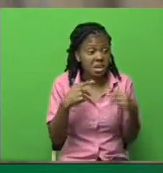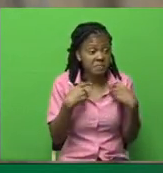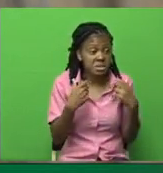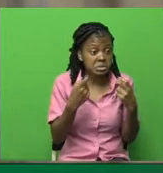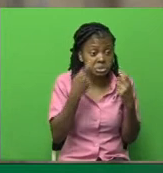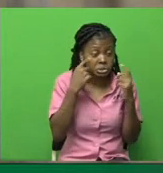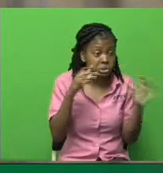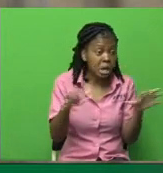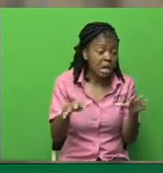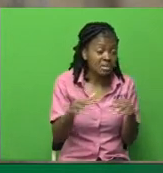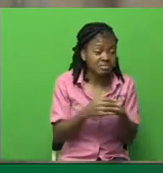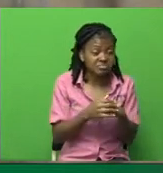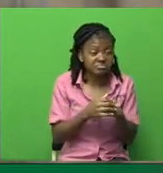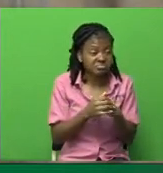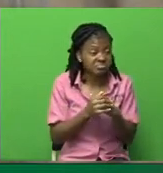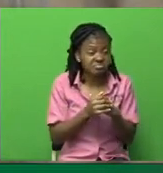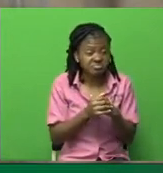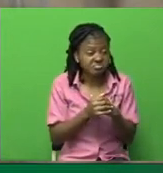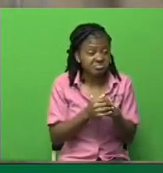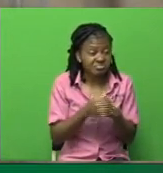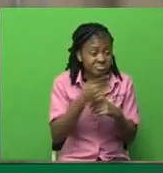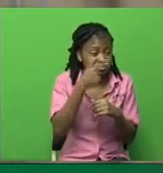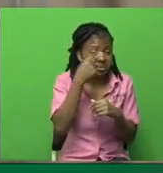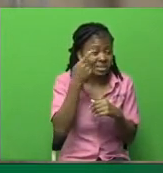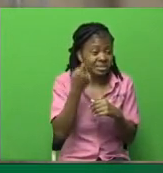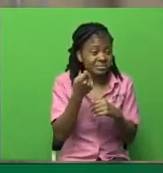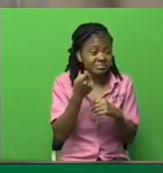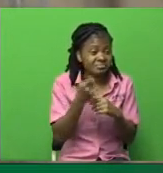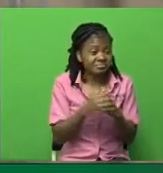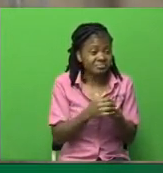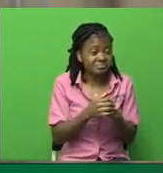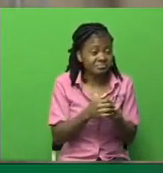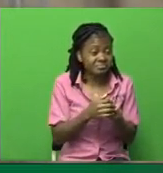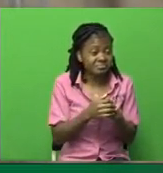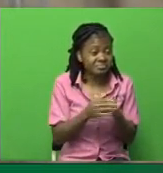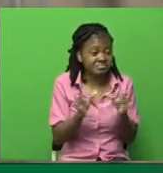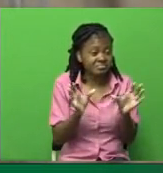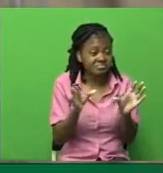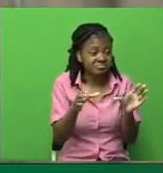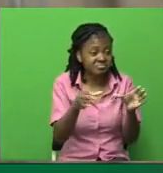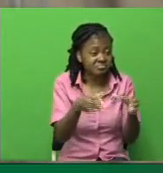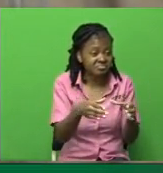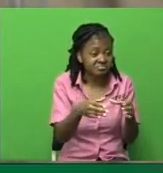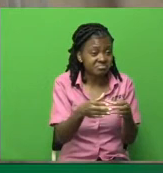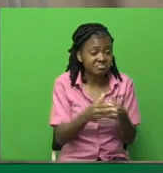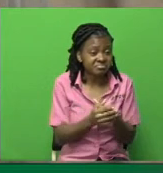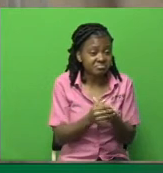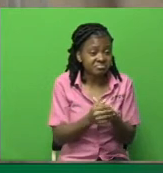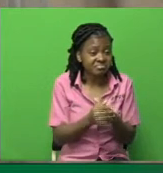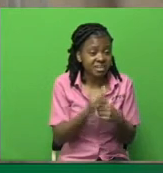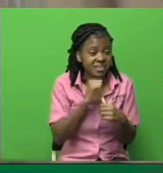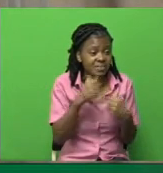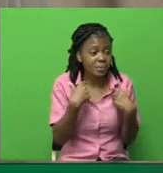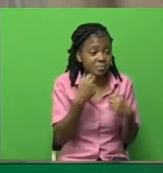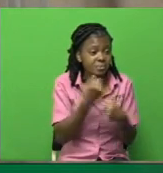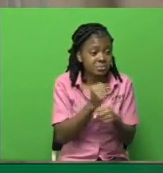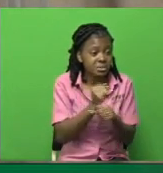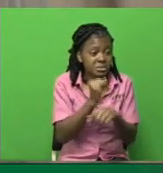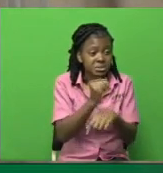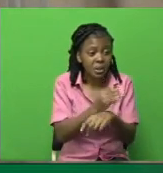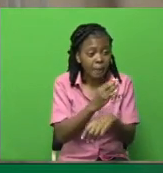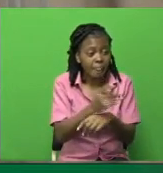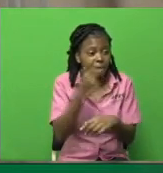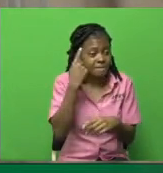to relations and gathering in a sector that could be creating jobs and modernizing the way in which we do things